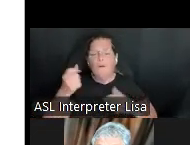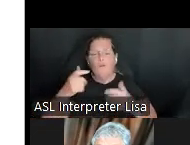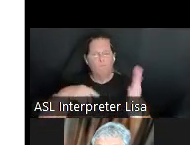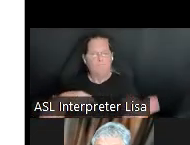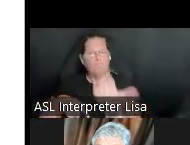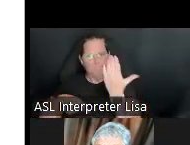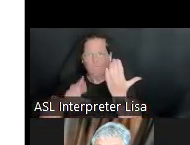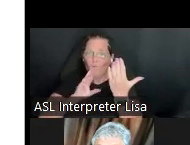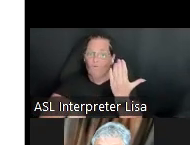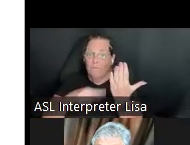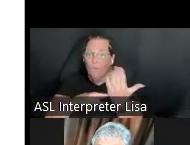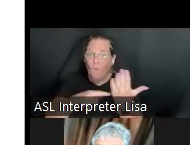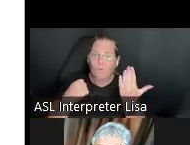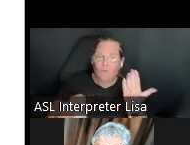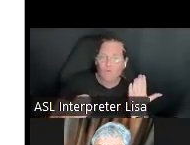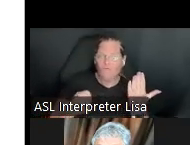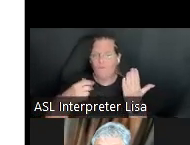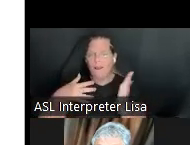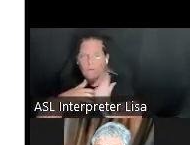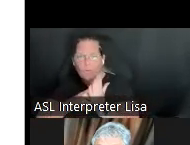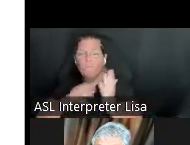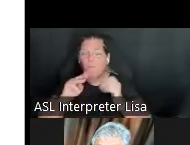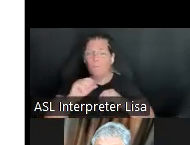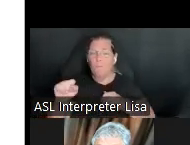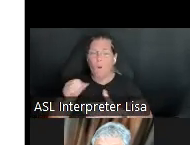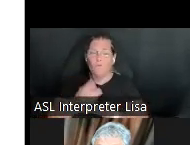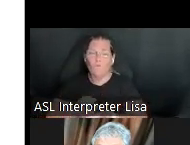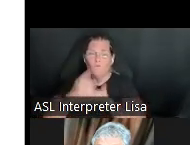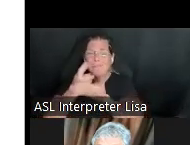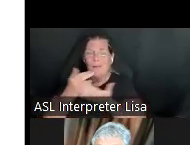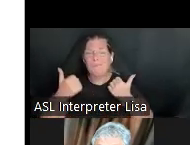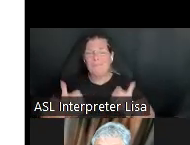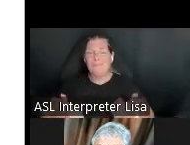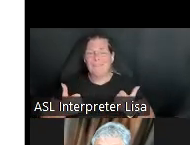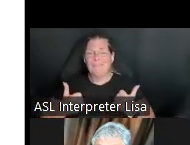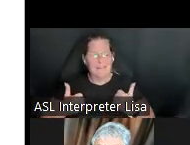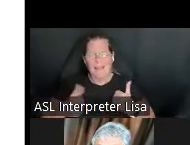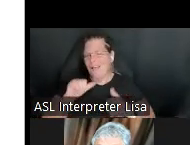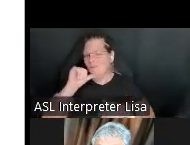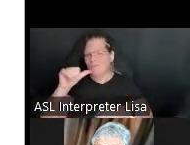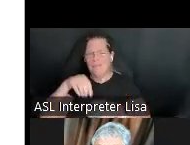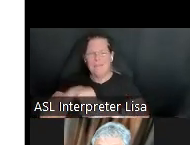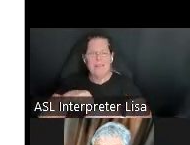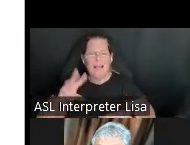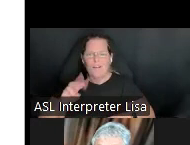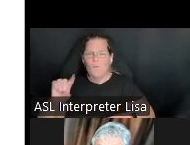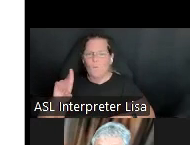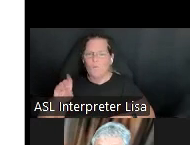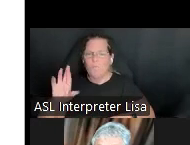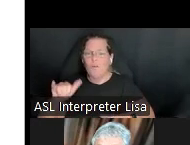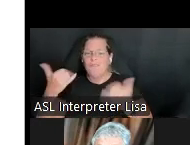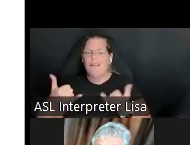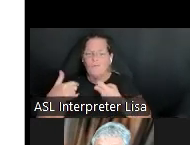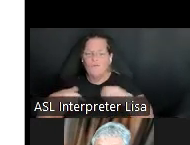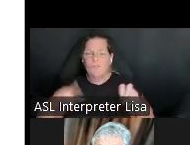has become so hard in the South region because Moss Rehab is no longer in Woodbury and they are in Philadelphia. So we have